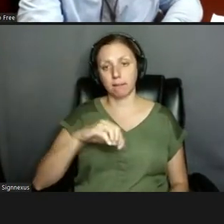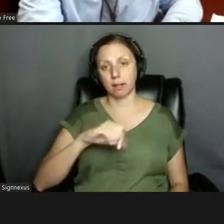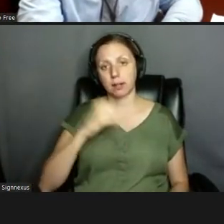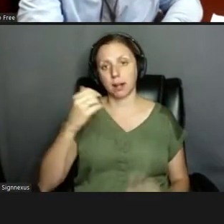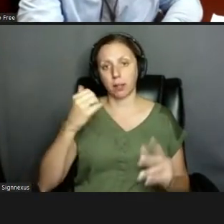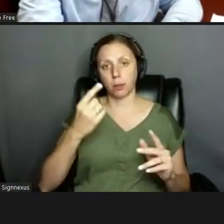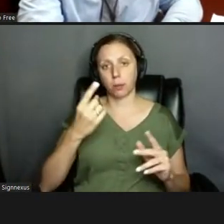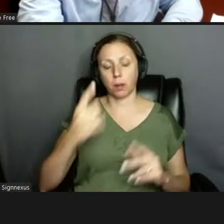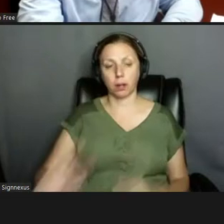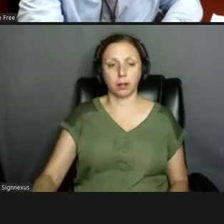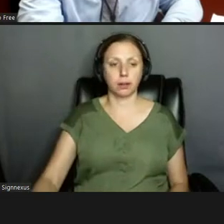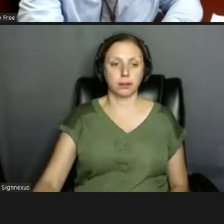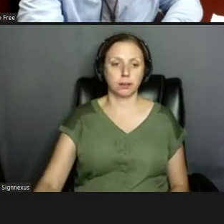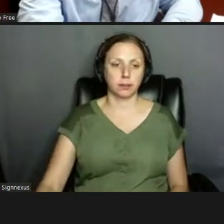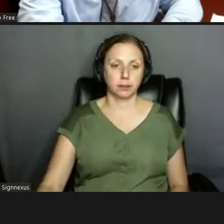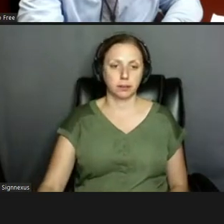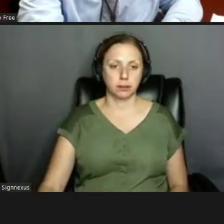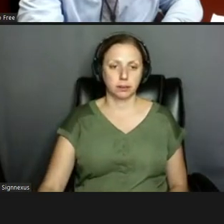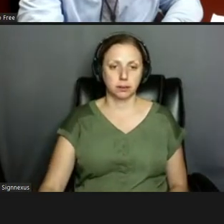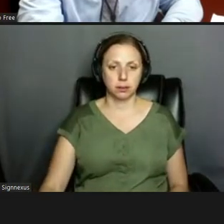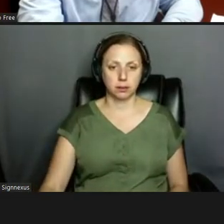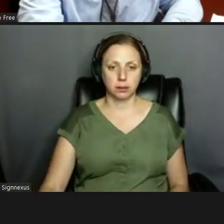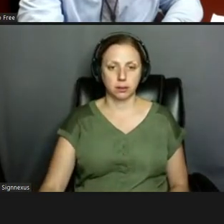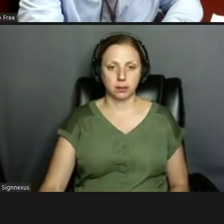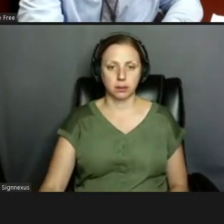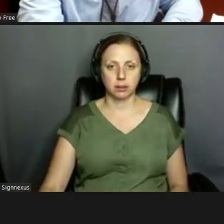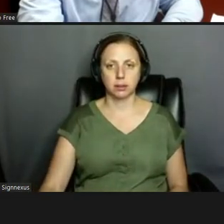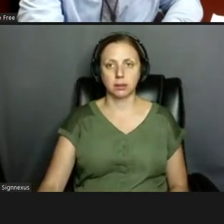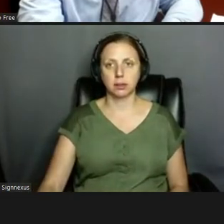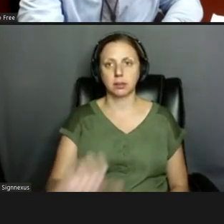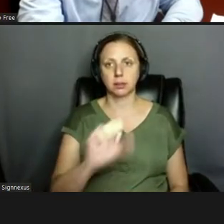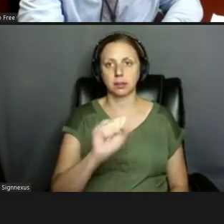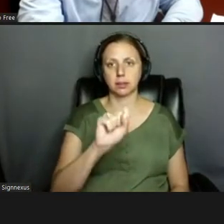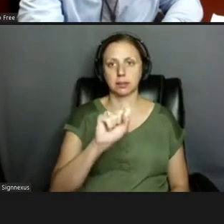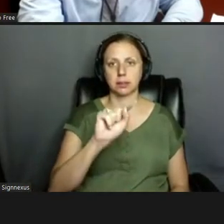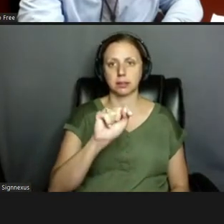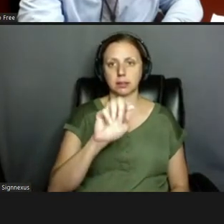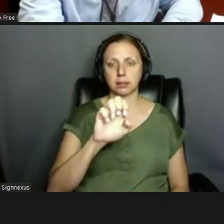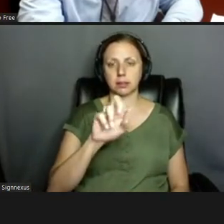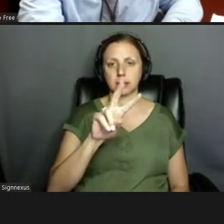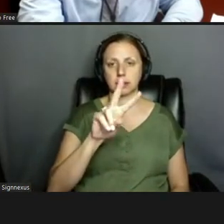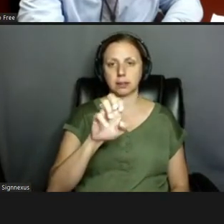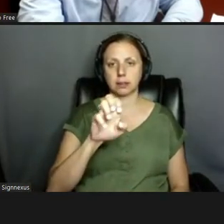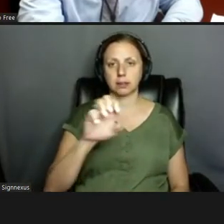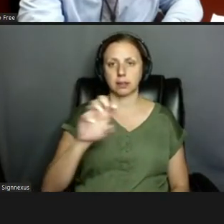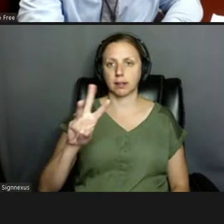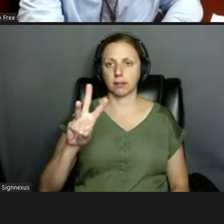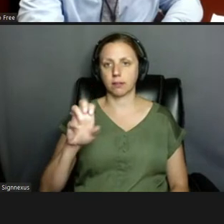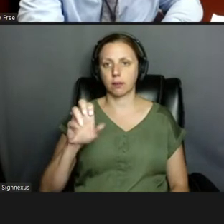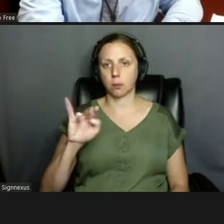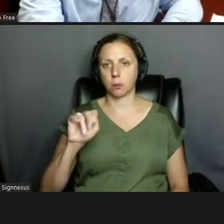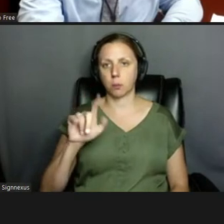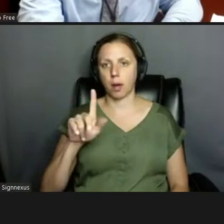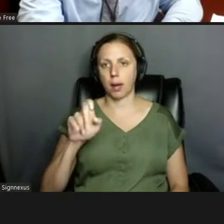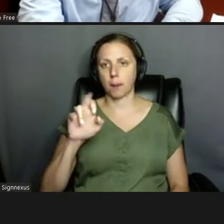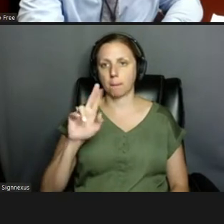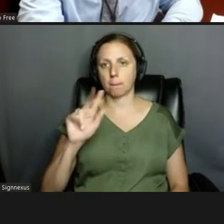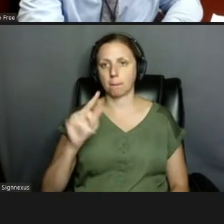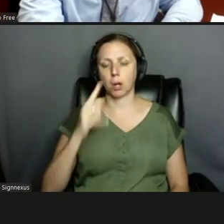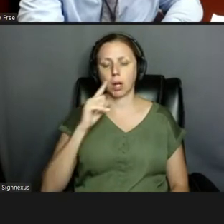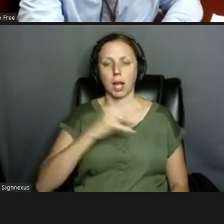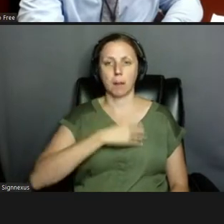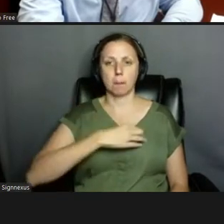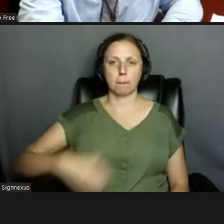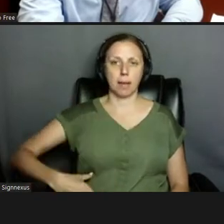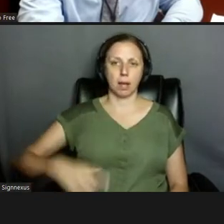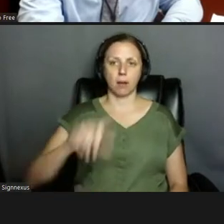someone. Okay. So Steve Weinberg, the mayor of Thomaston. Why don't you come on, Steve?